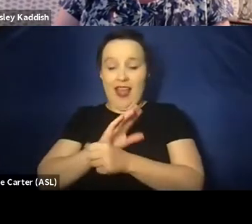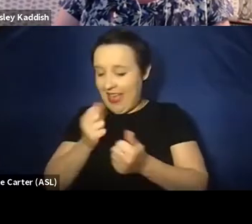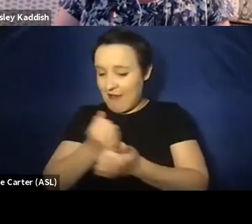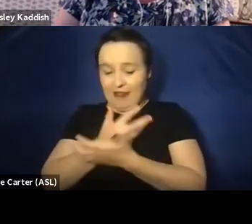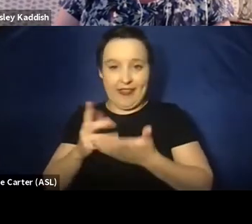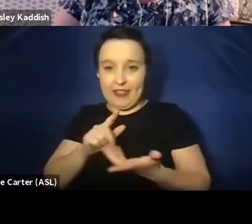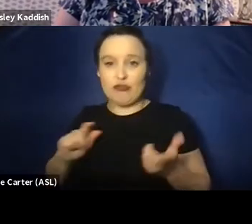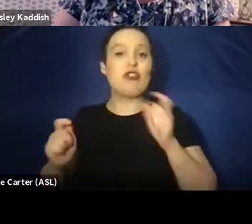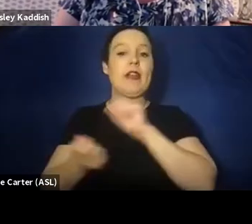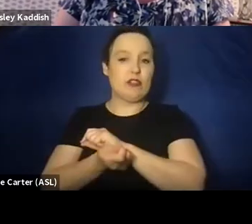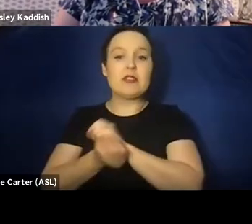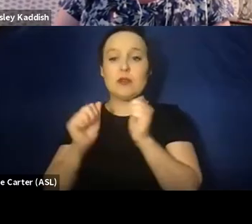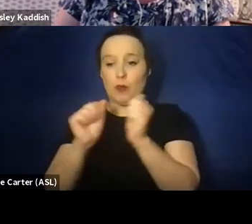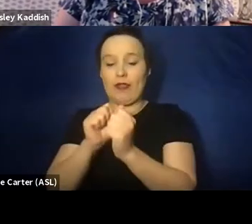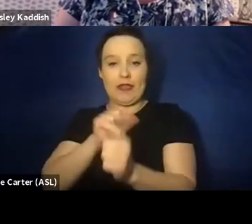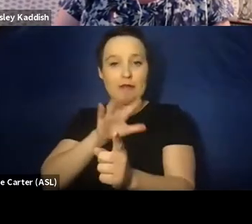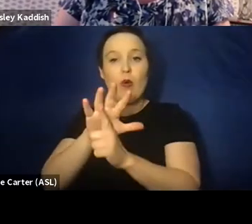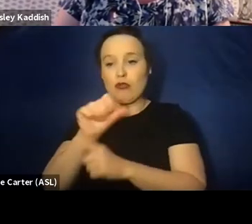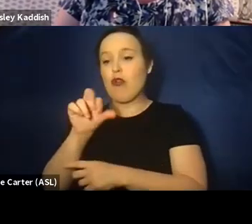it, and it's happened to me.